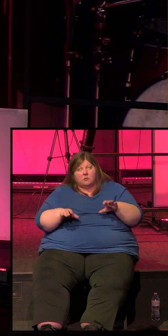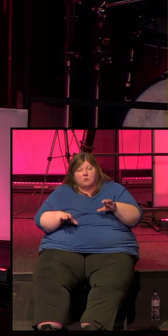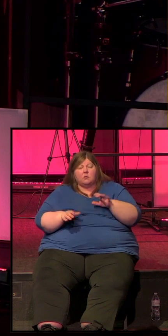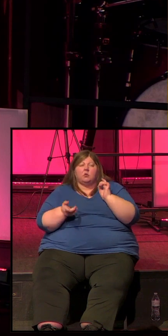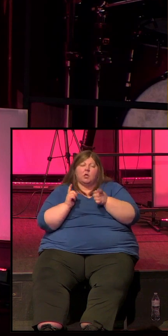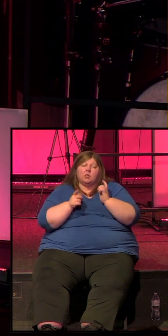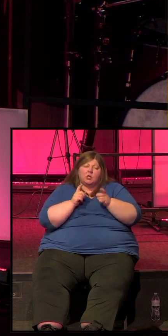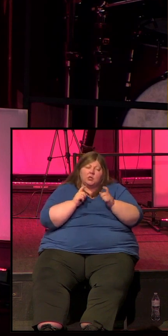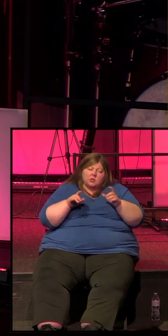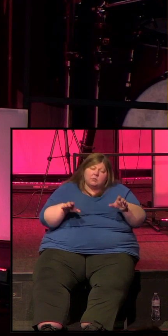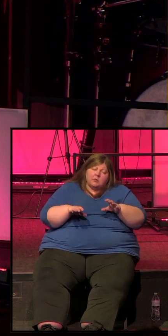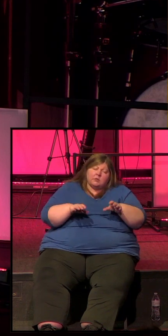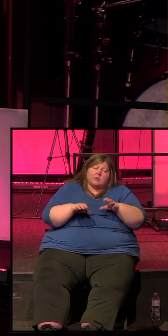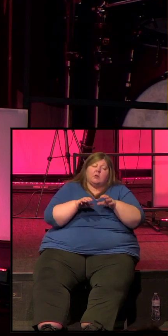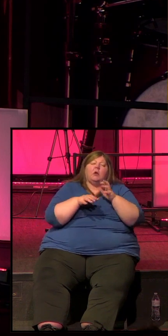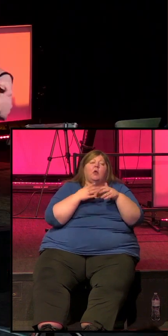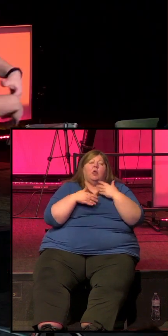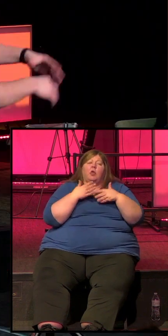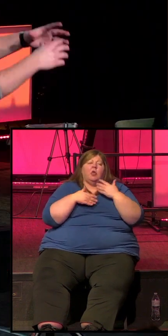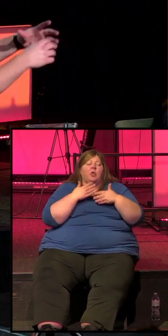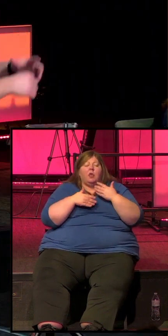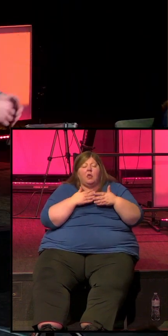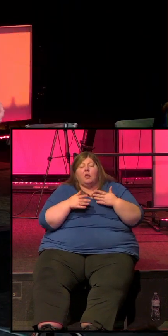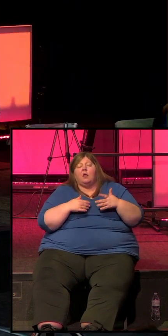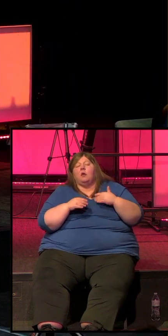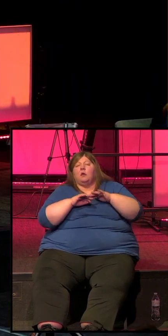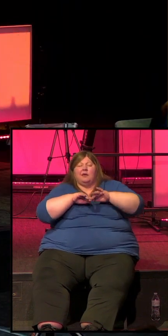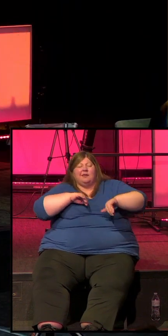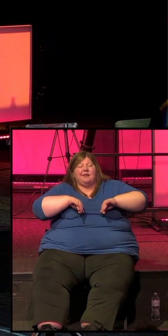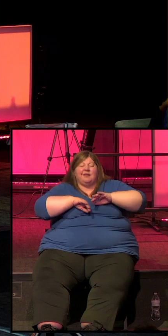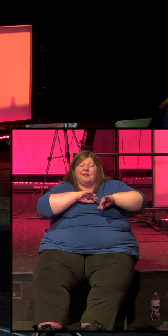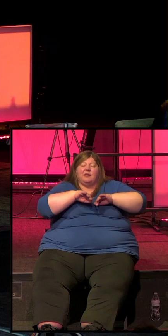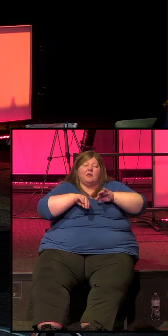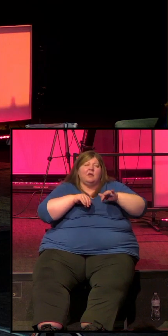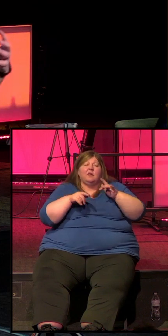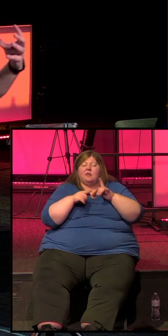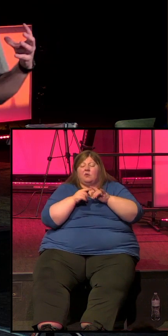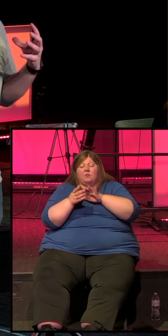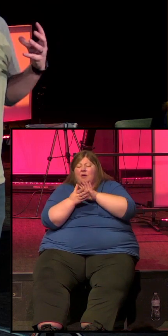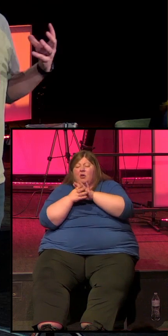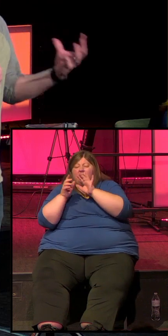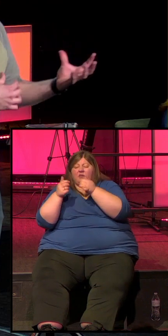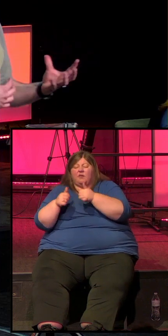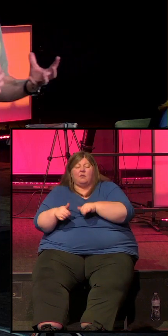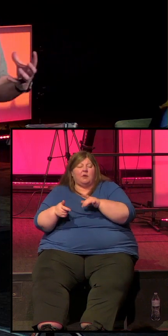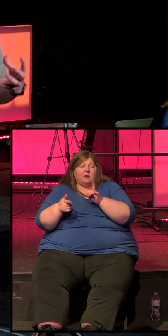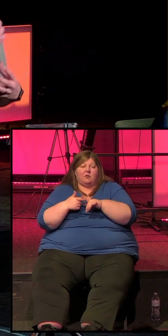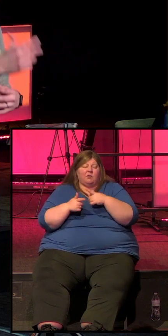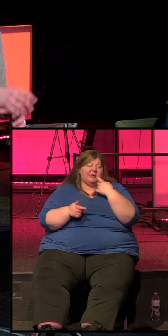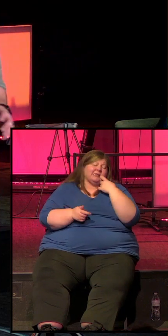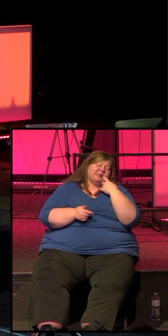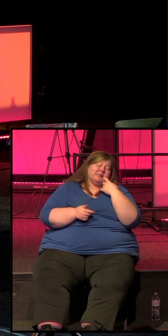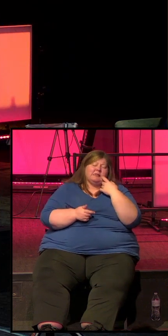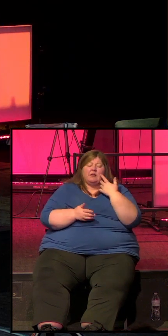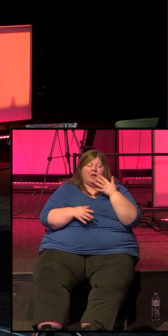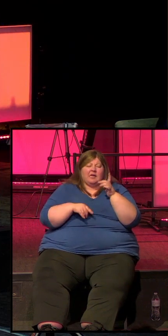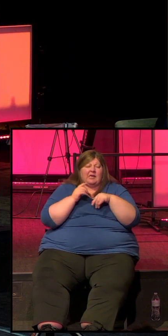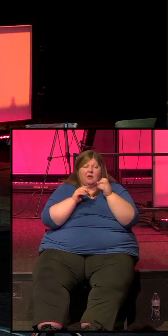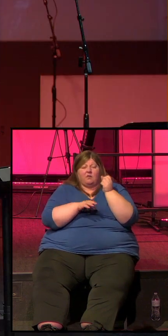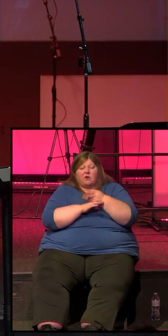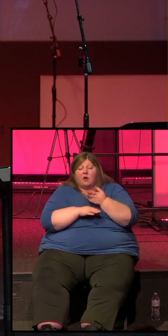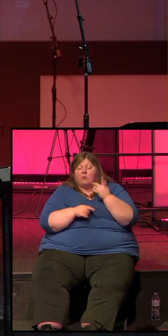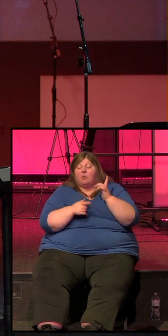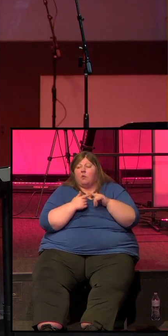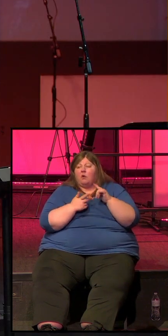modification program? They're trying to wade through a marriage that's falling apart. They're trying to work through an addiction that they can't overcome. They're